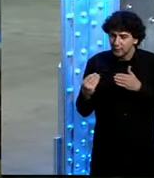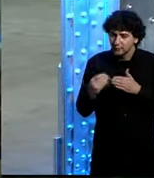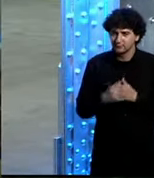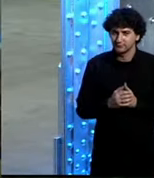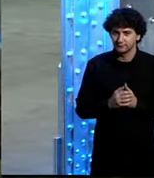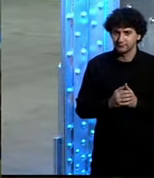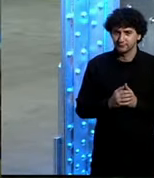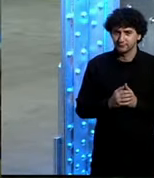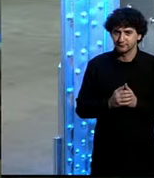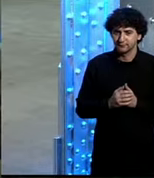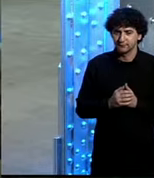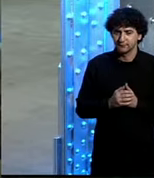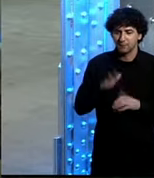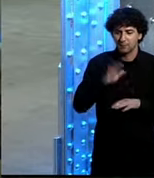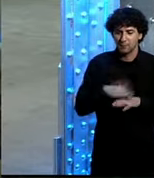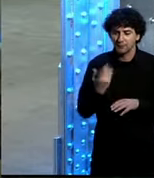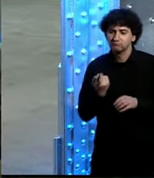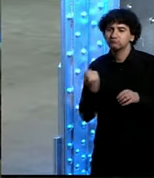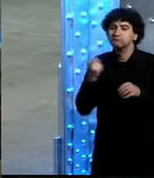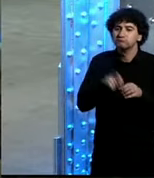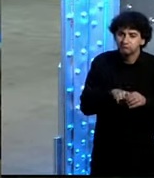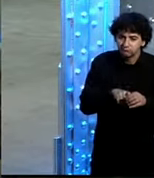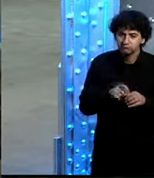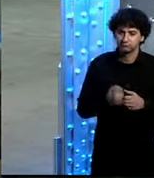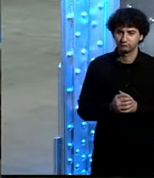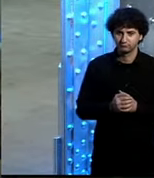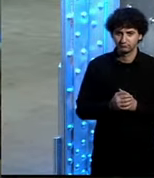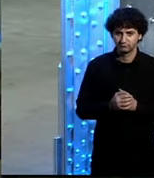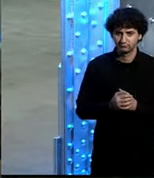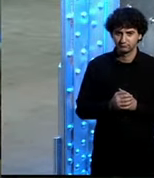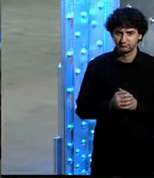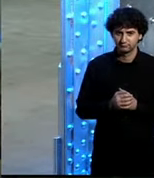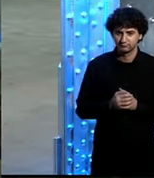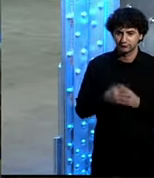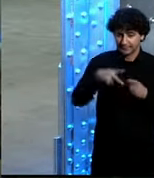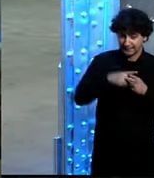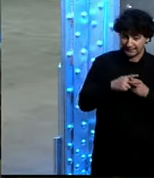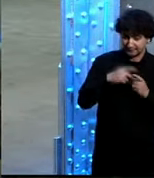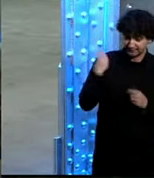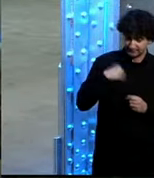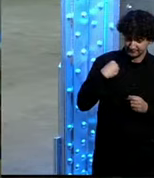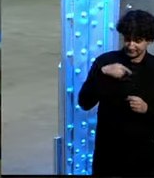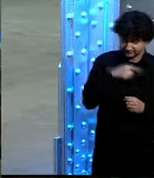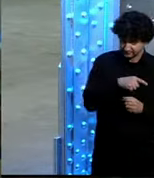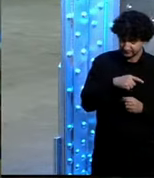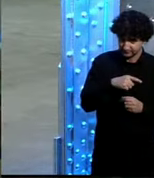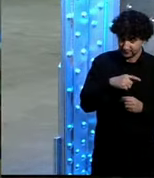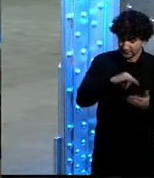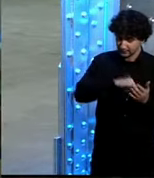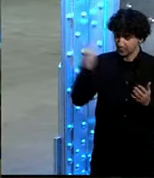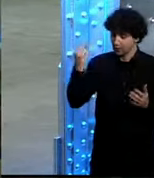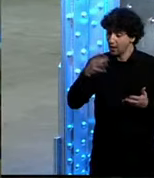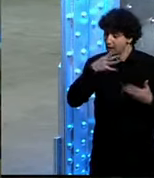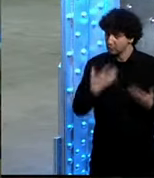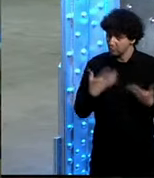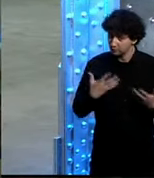gathered some examples. I put them together, and this is why I want to show you now. I want to show you different